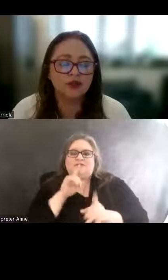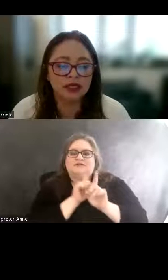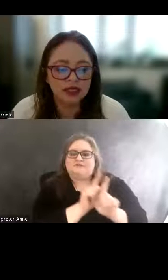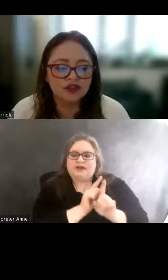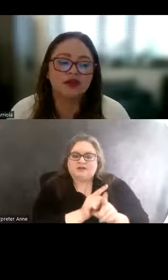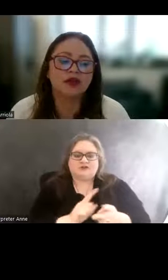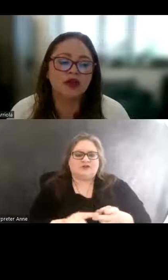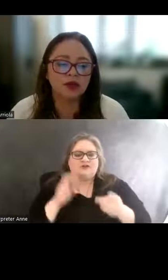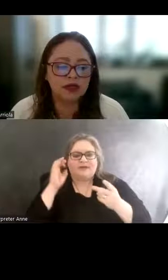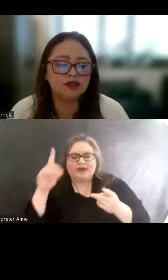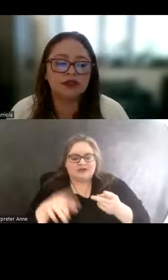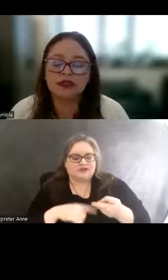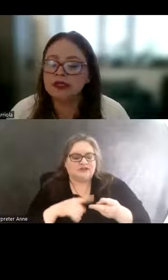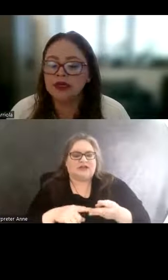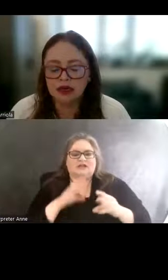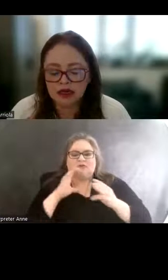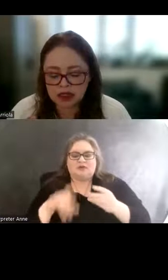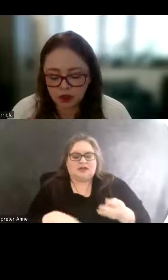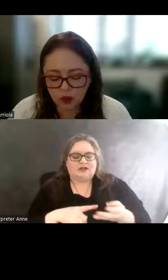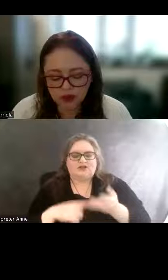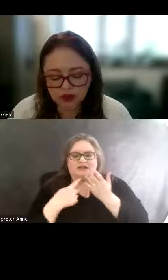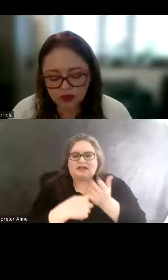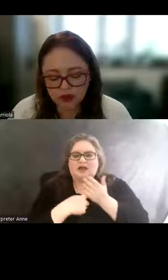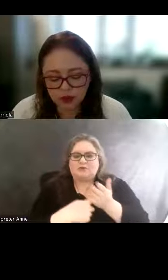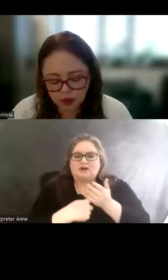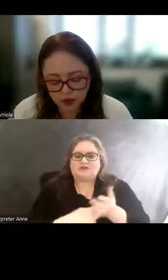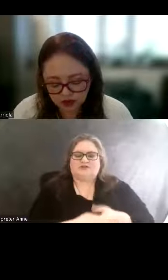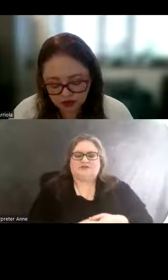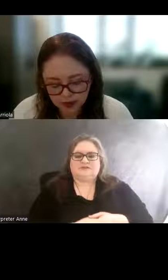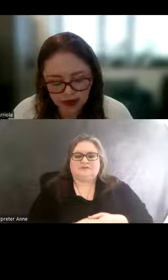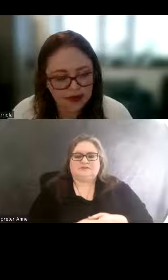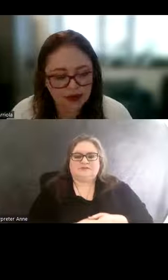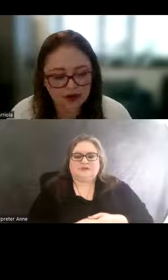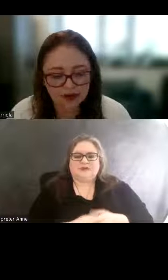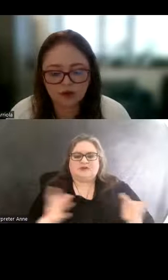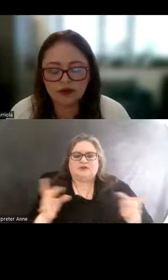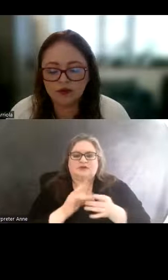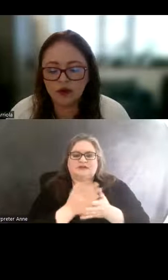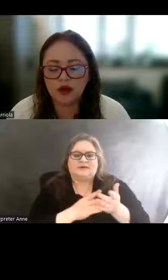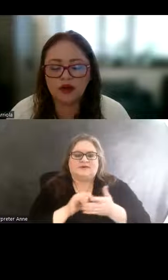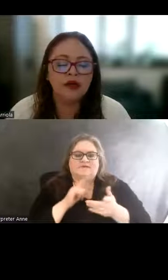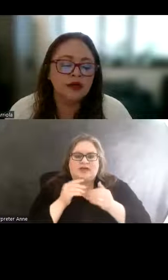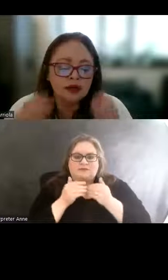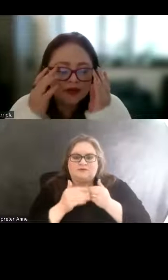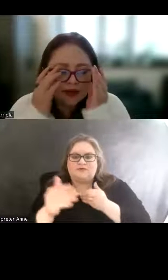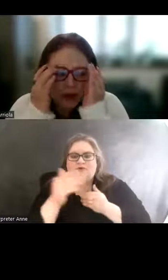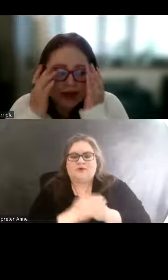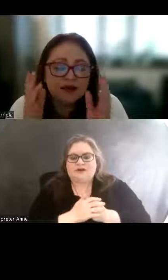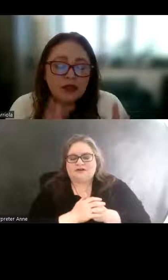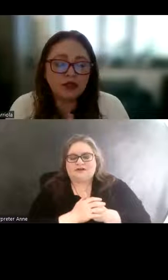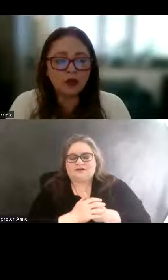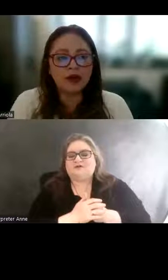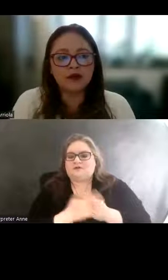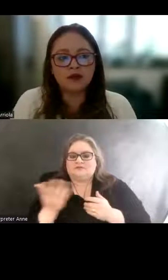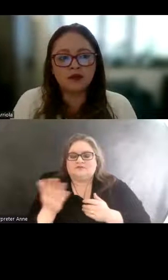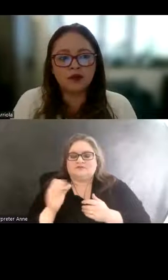education, communication, collaboration, in order to bridge some of that connection moving forward. And so, yes,